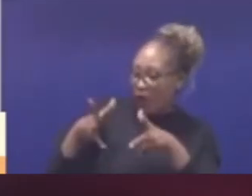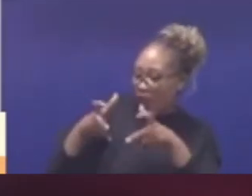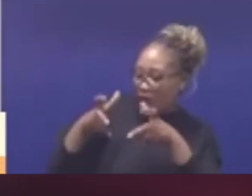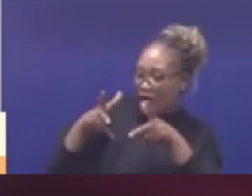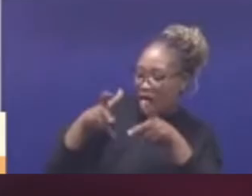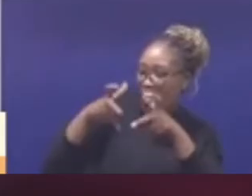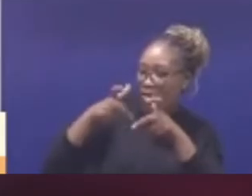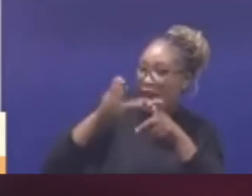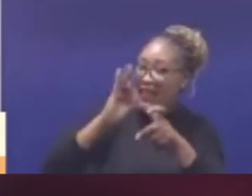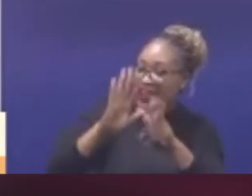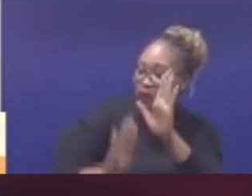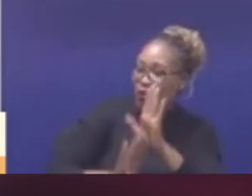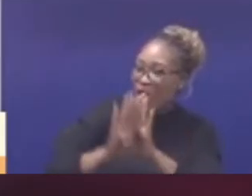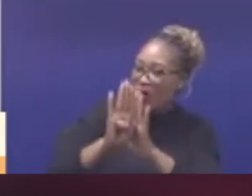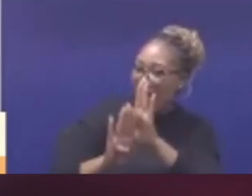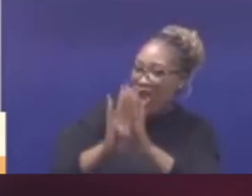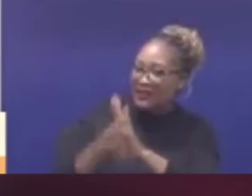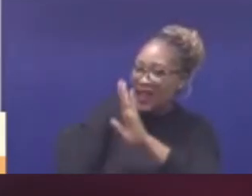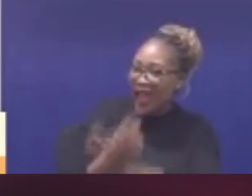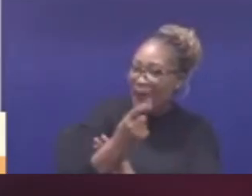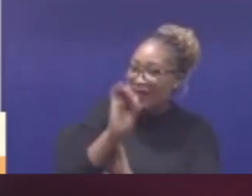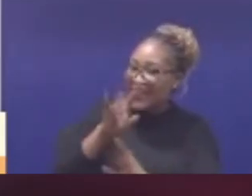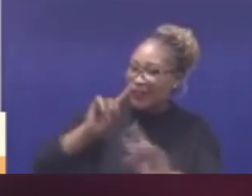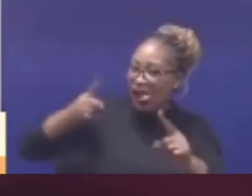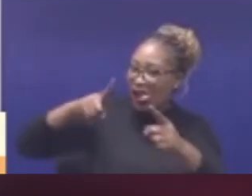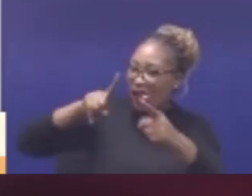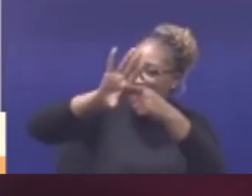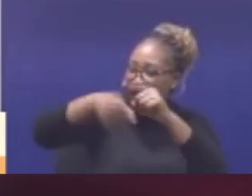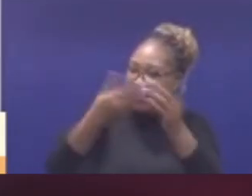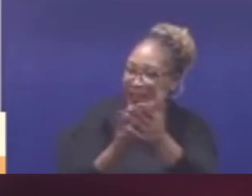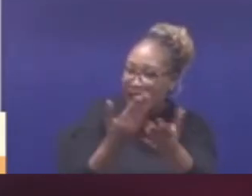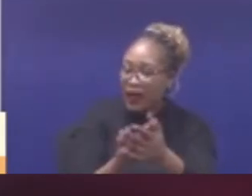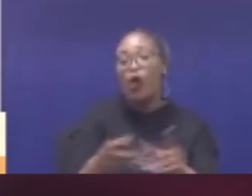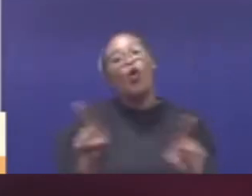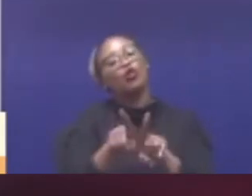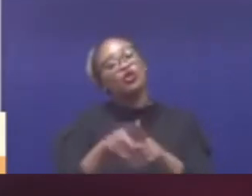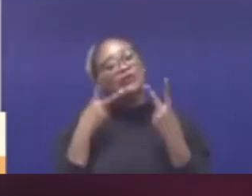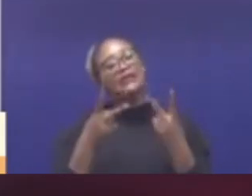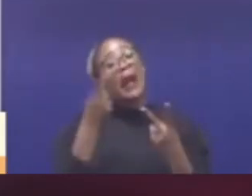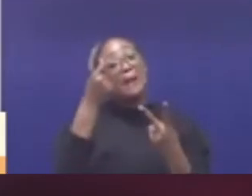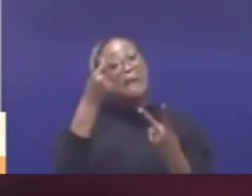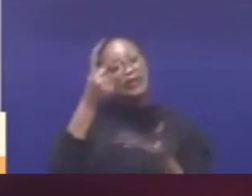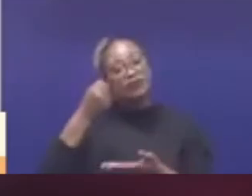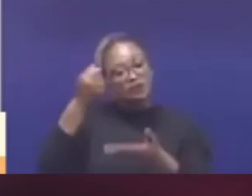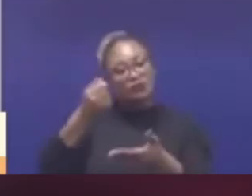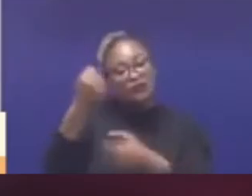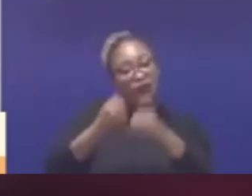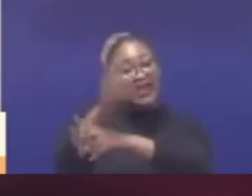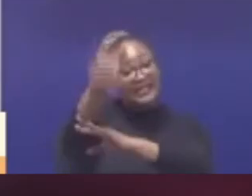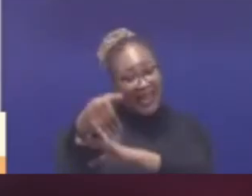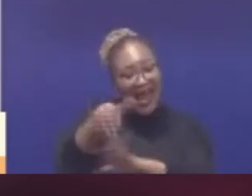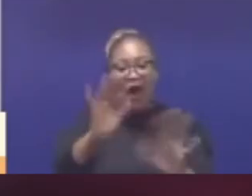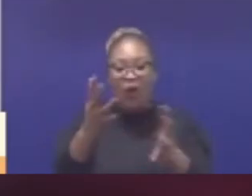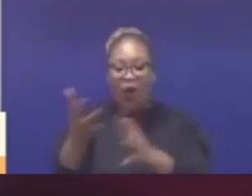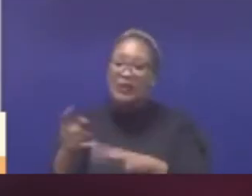relevant goals. Then we consider the feasibility of the plan and budget for the year ahead. And at times, this can be